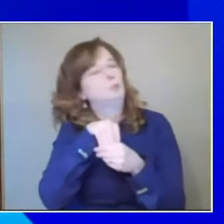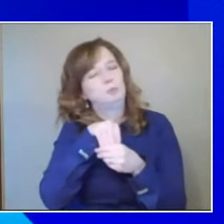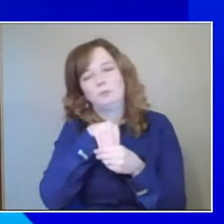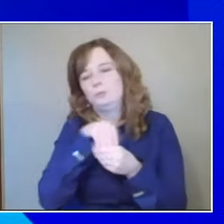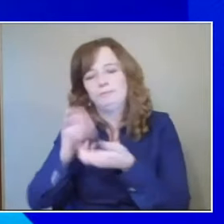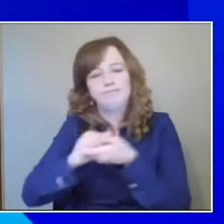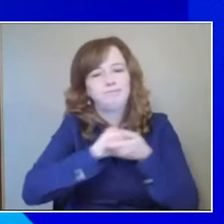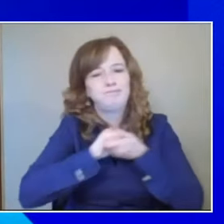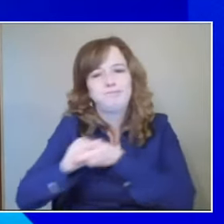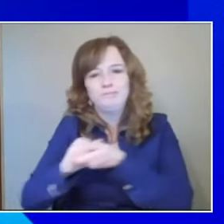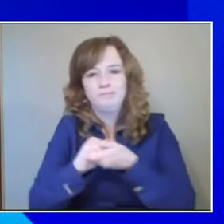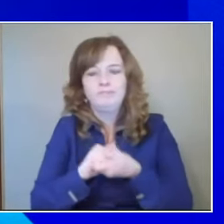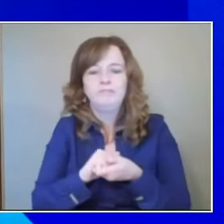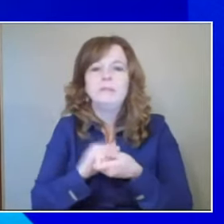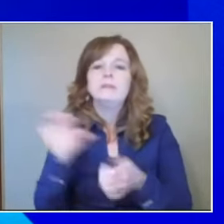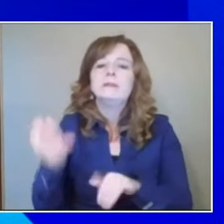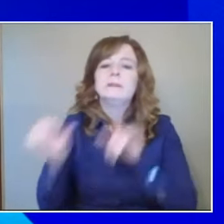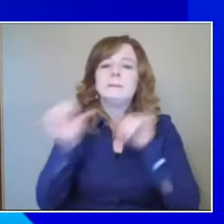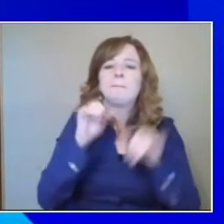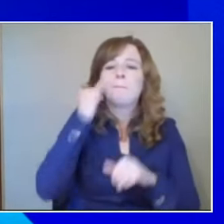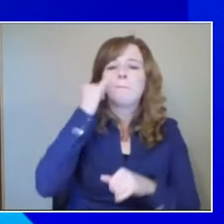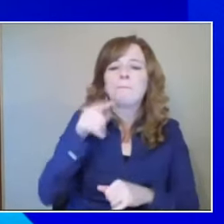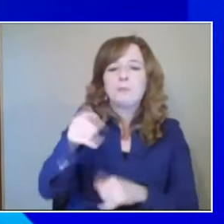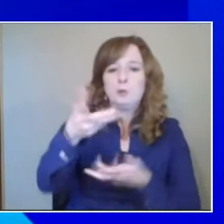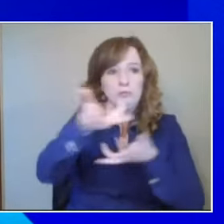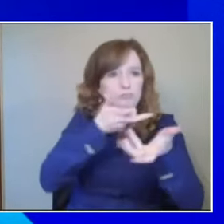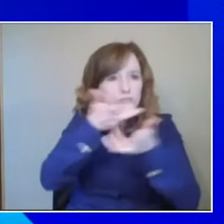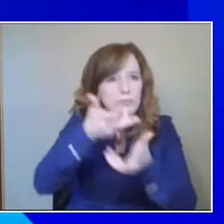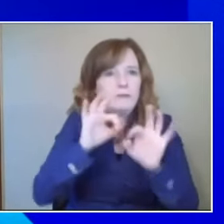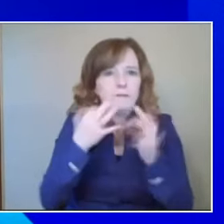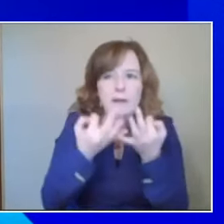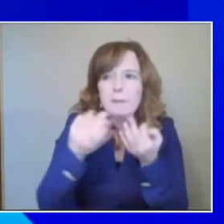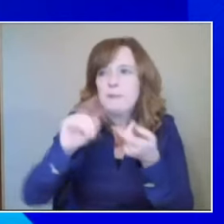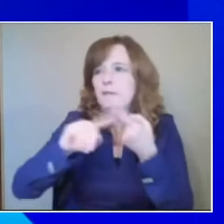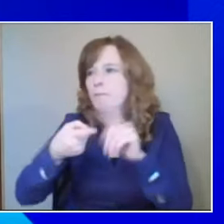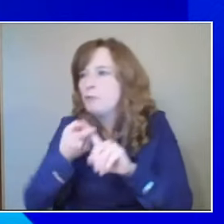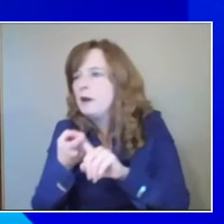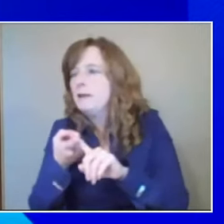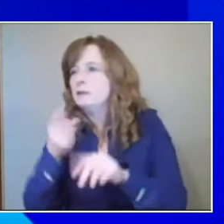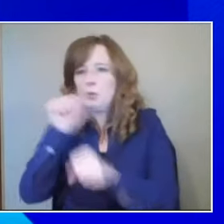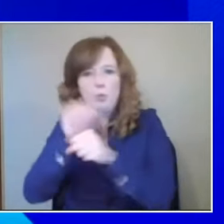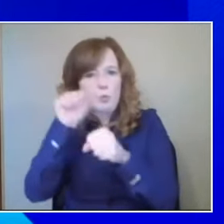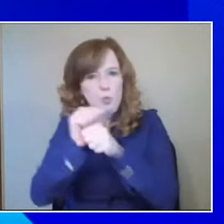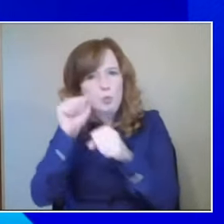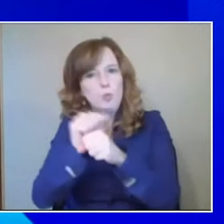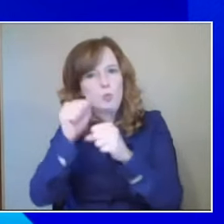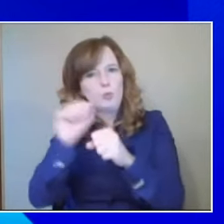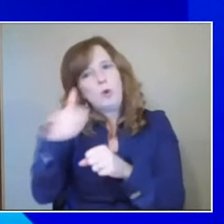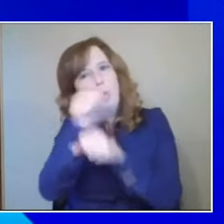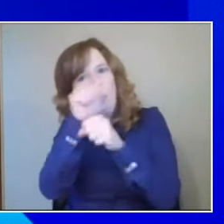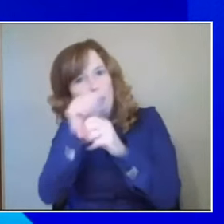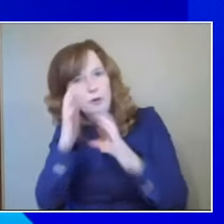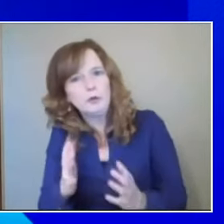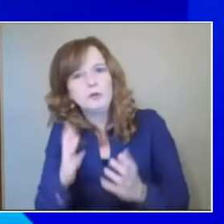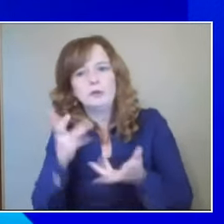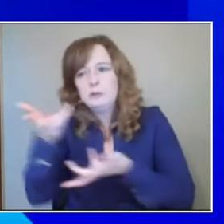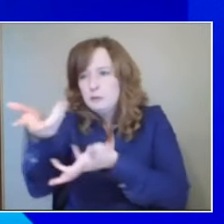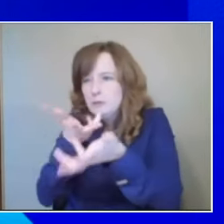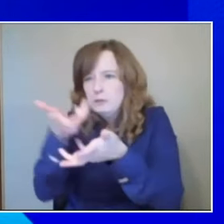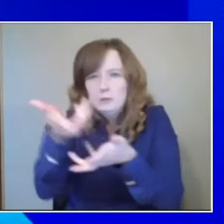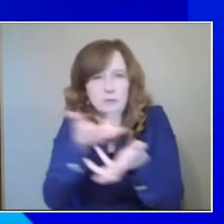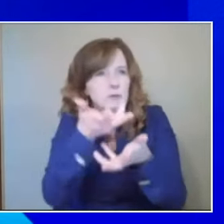your friends, your work colleagues, spend some time deepening those relationships. And don't forget about